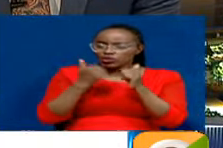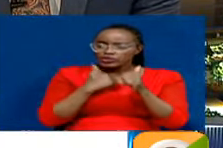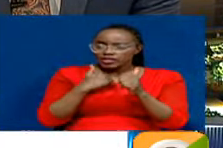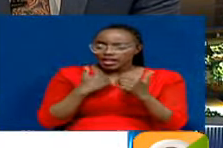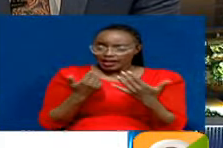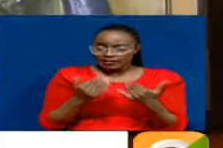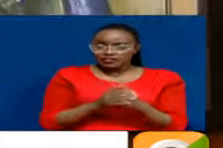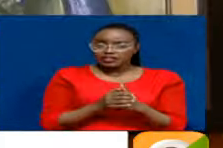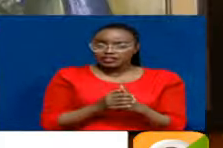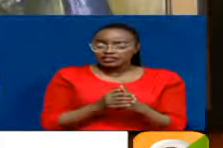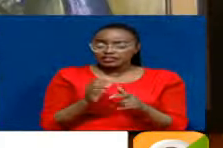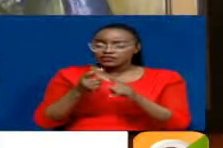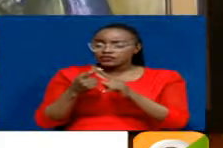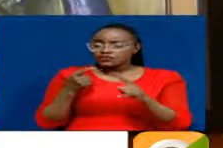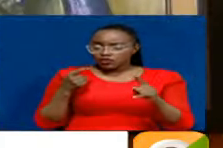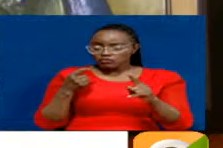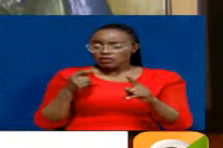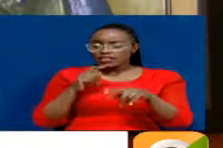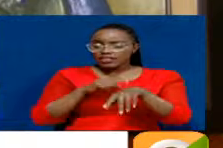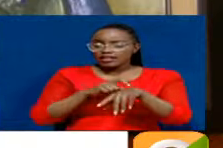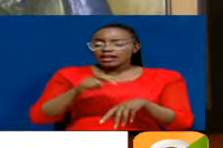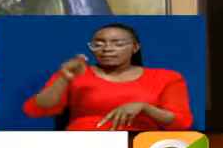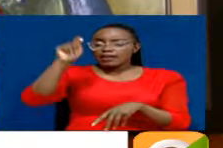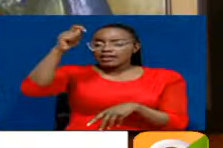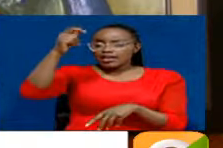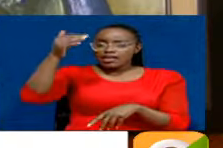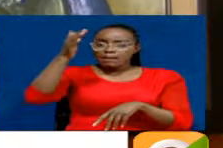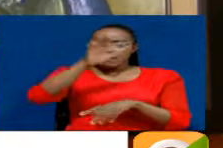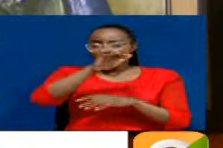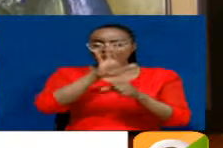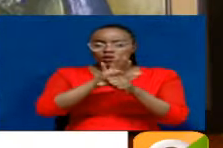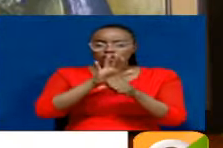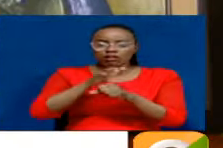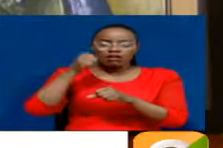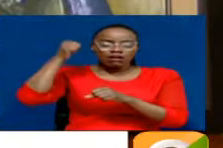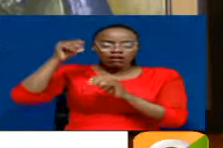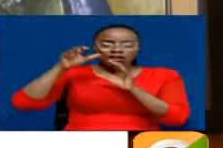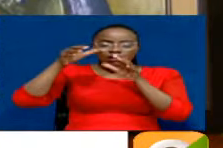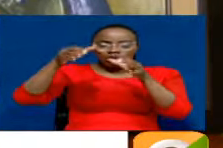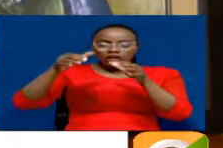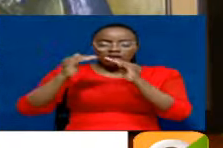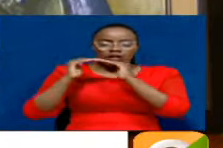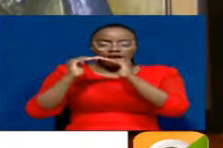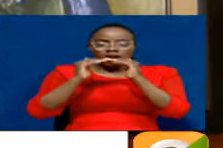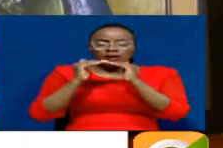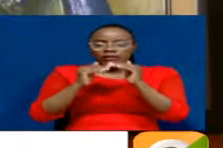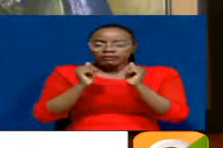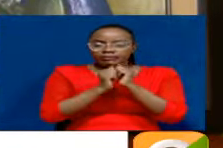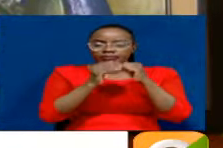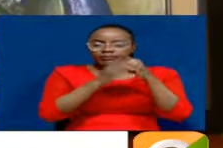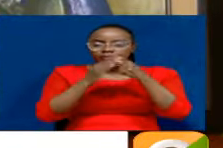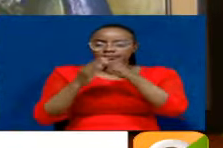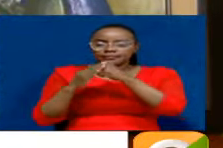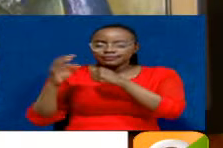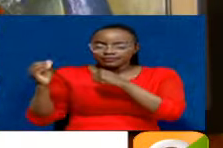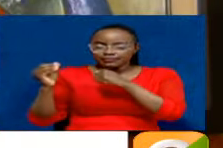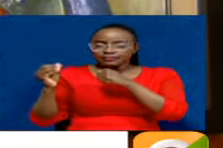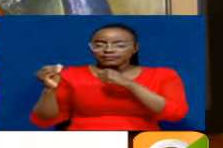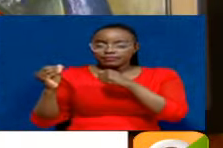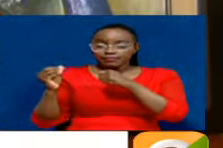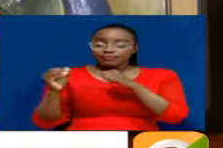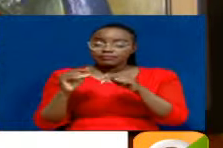have since Kenya returned to multi-party democracy in 1990.